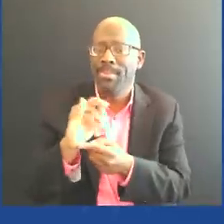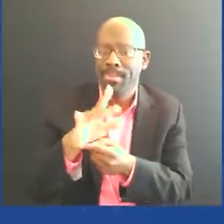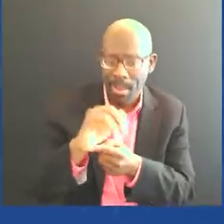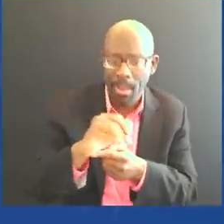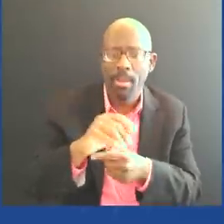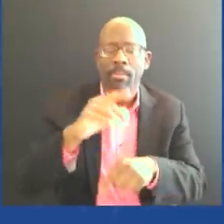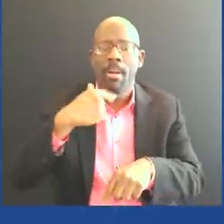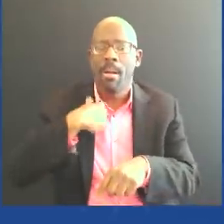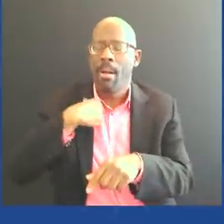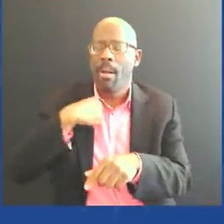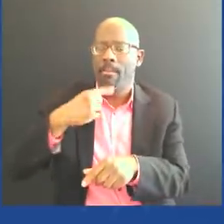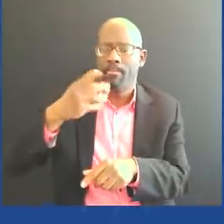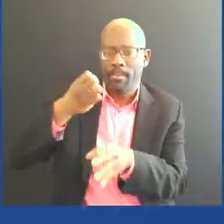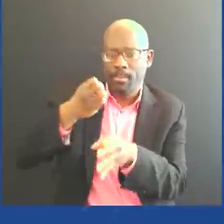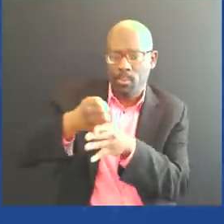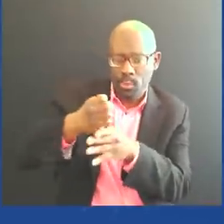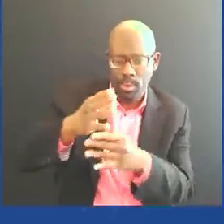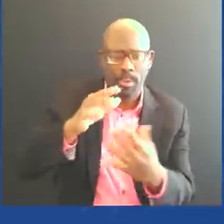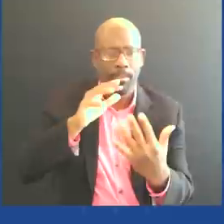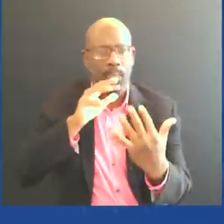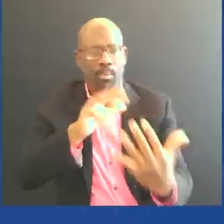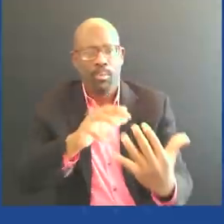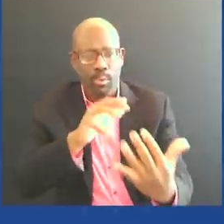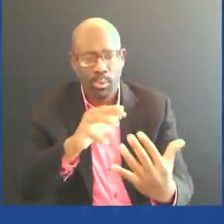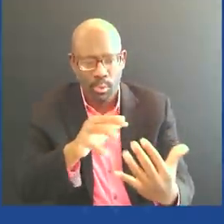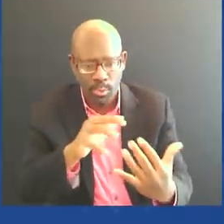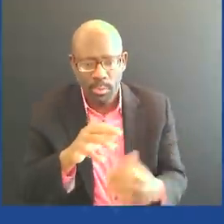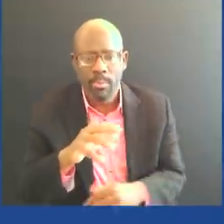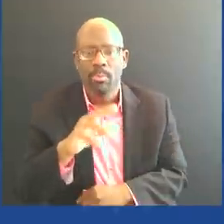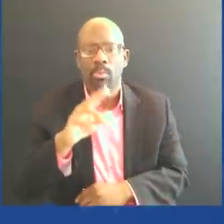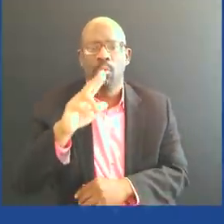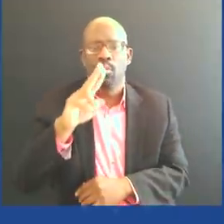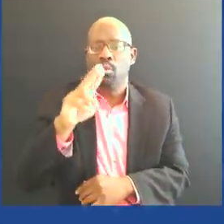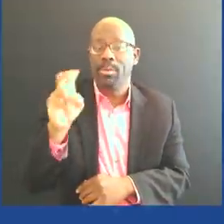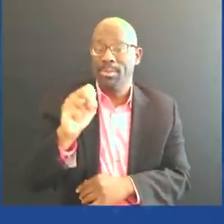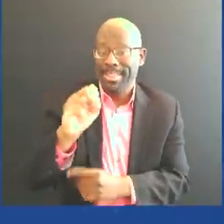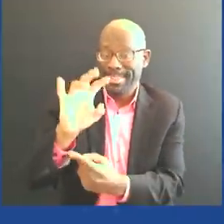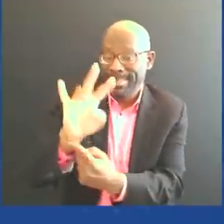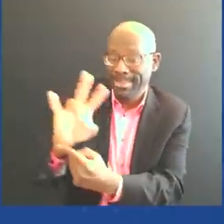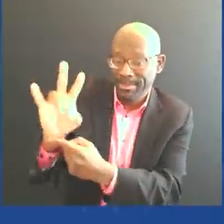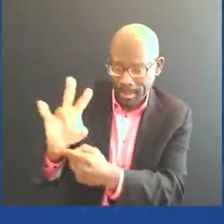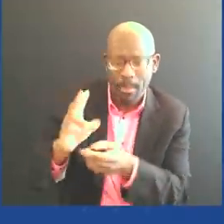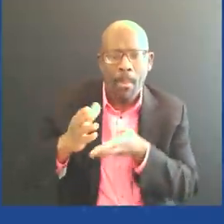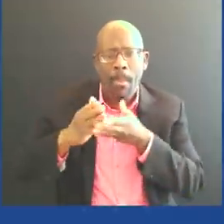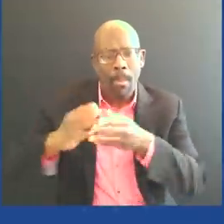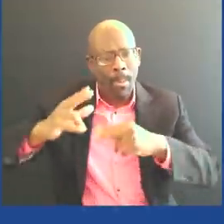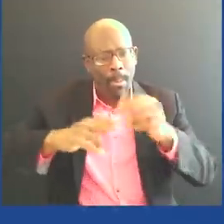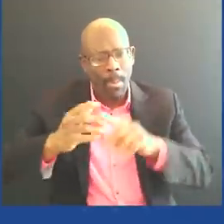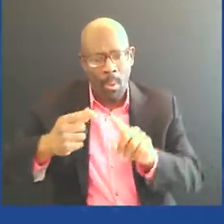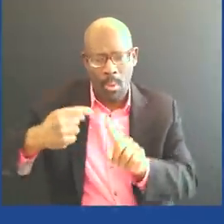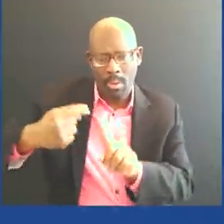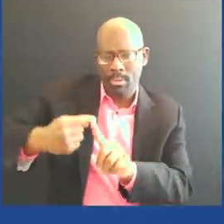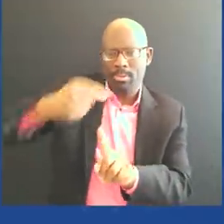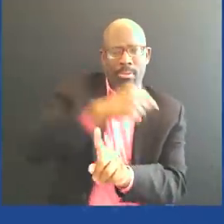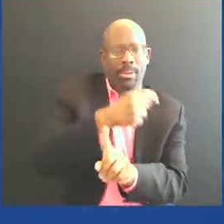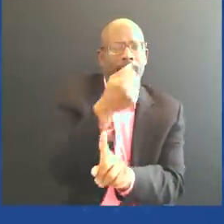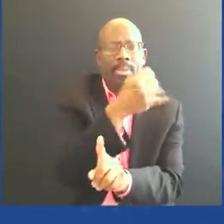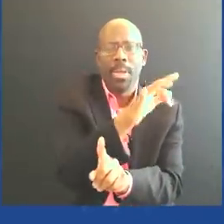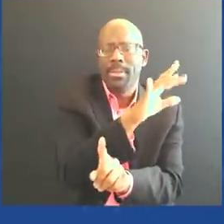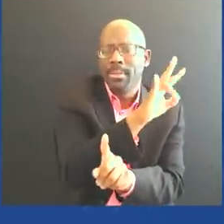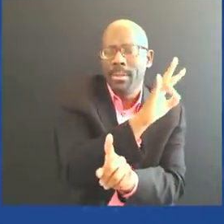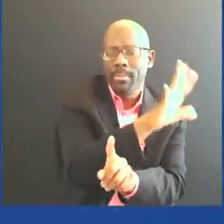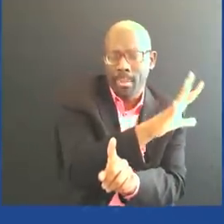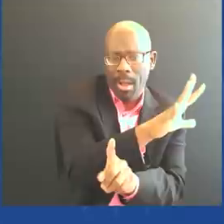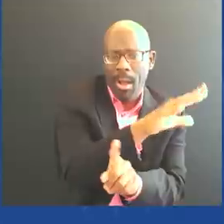1777. She was built under the 13 December 1775 order of the Continental Congress in the Yard of Warwick Coats of Philadelphia,